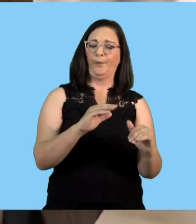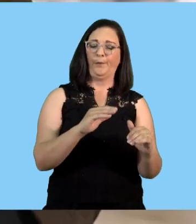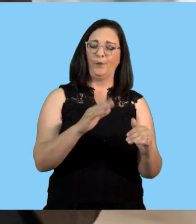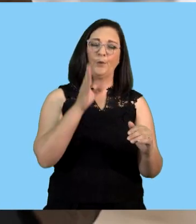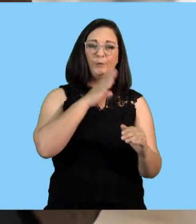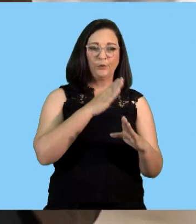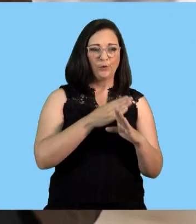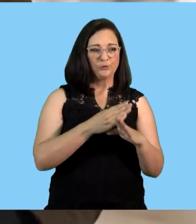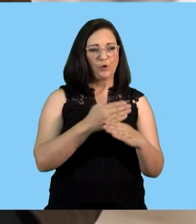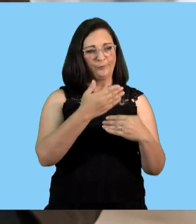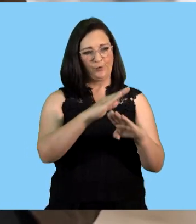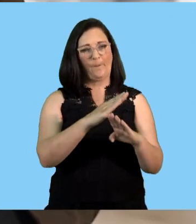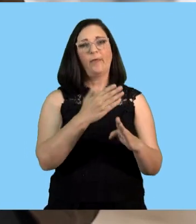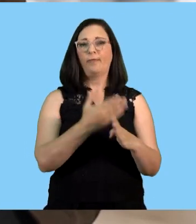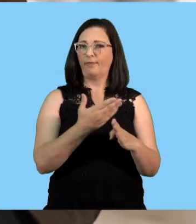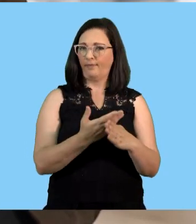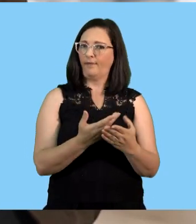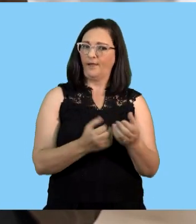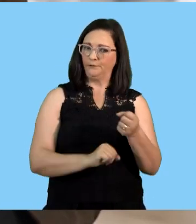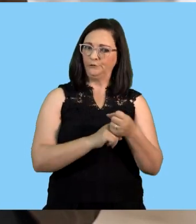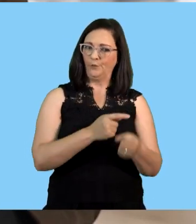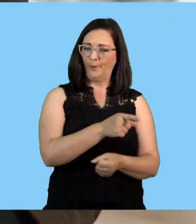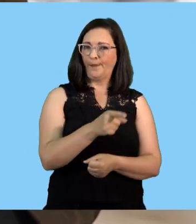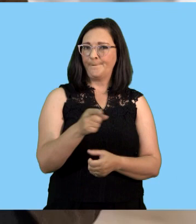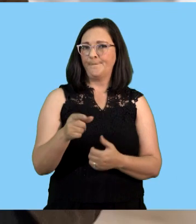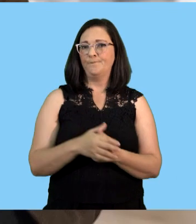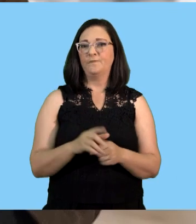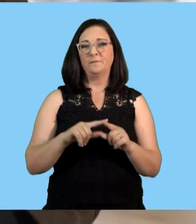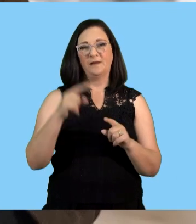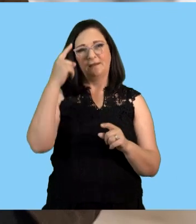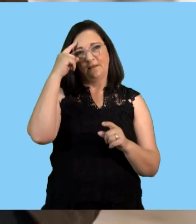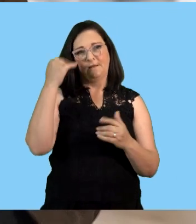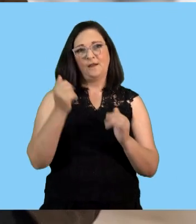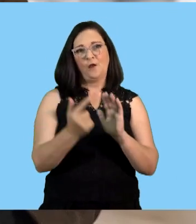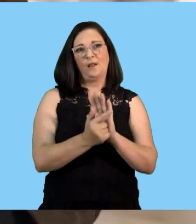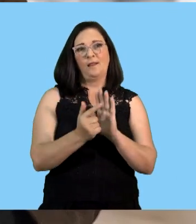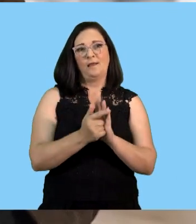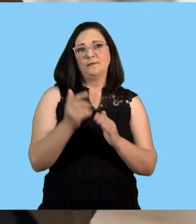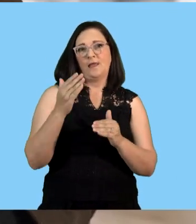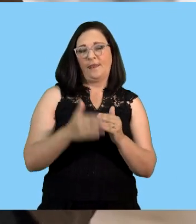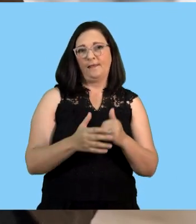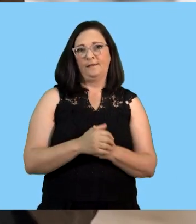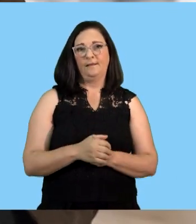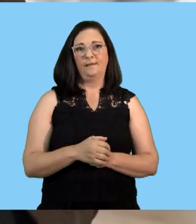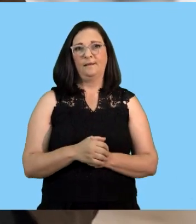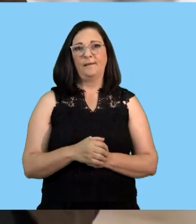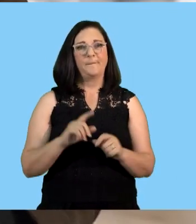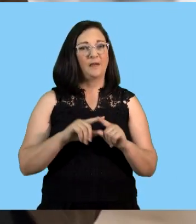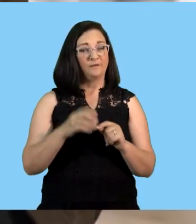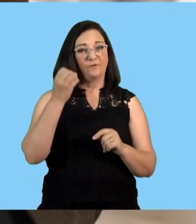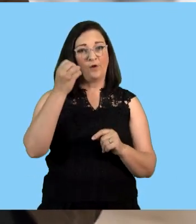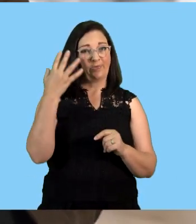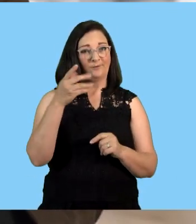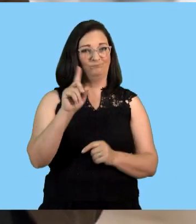alleviating unemployment. So we need to think of ways to do this. Right, I think we've come to the end of the lesson. Right,